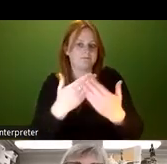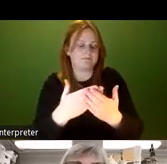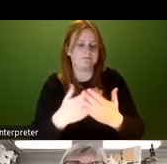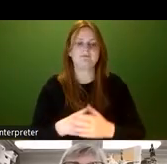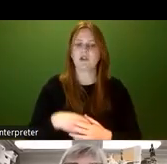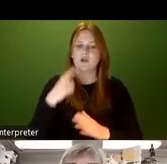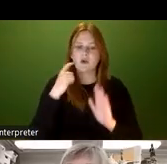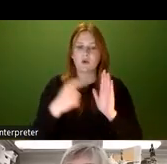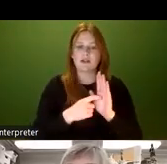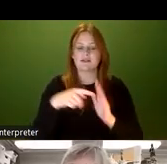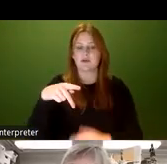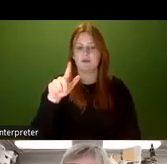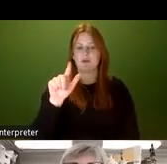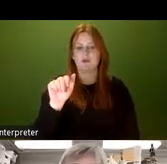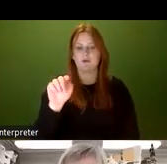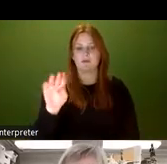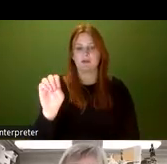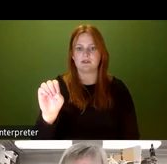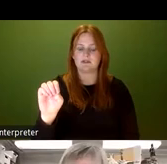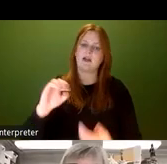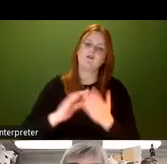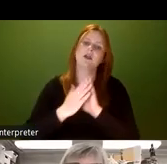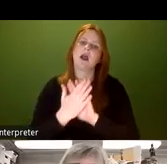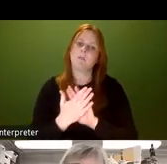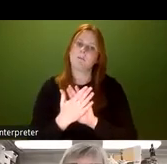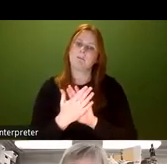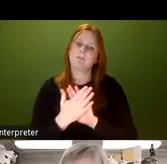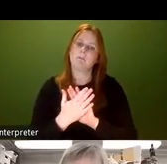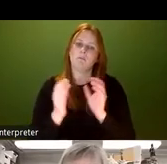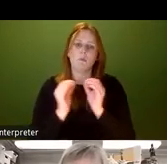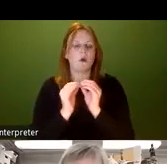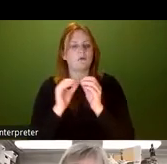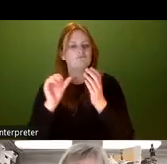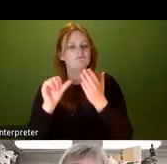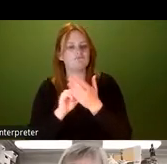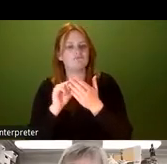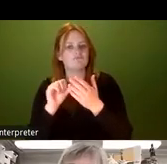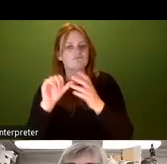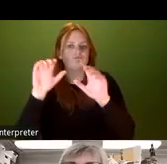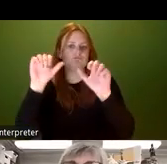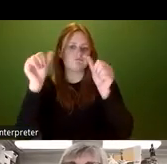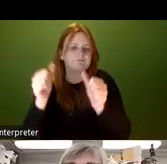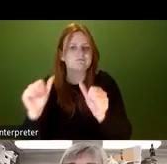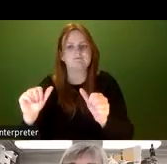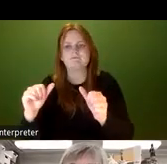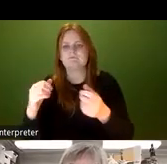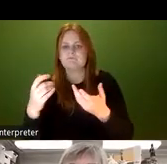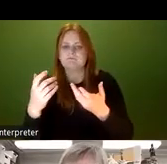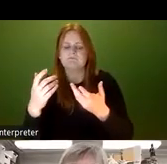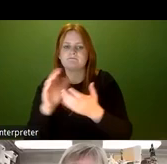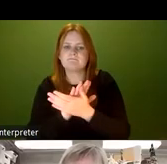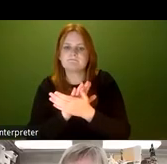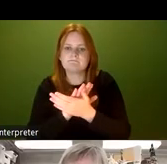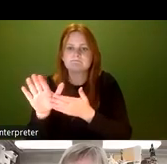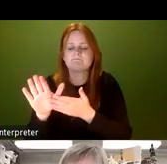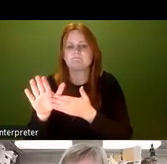plumes, have become actually quite refined and more sophisticated. So I